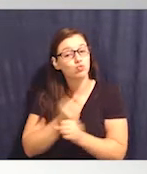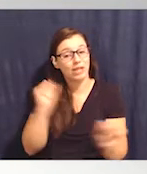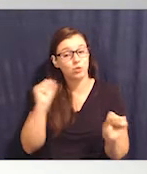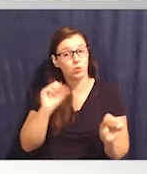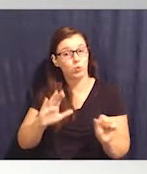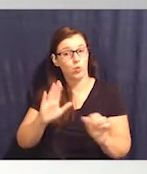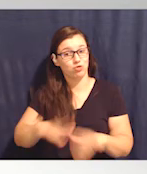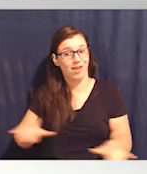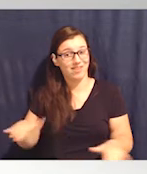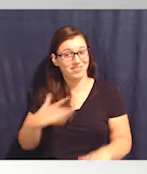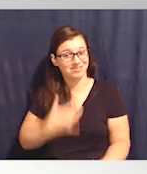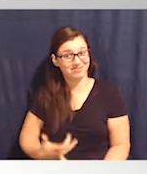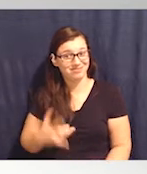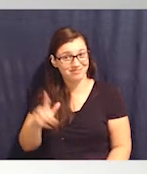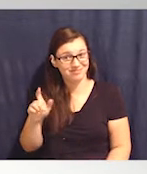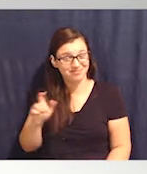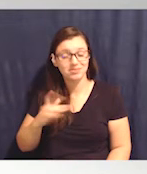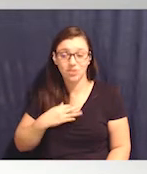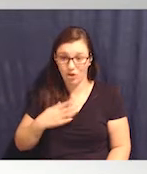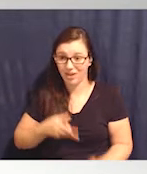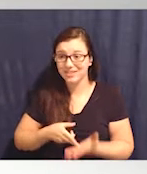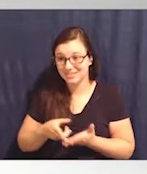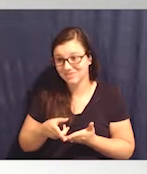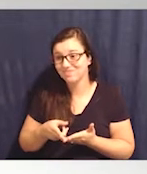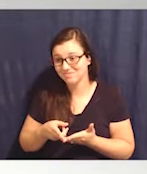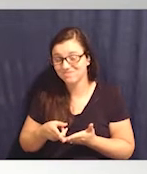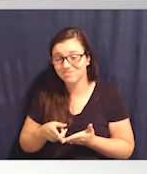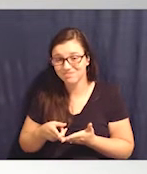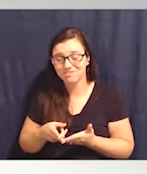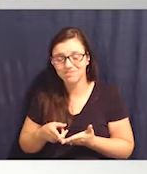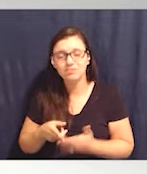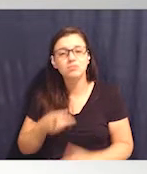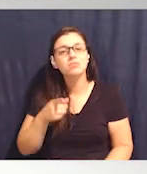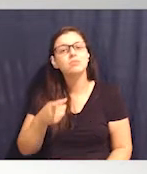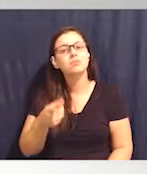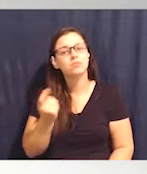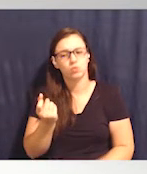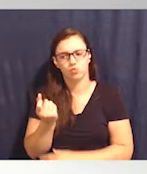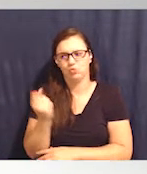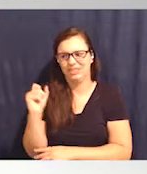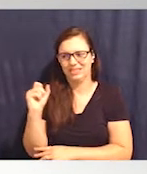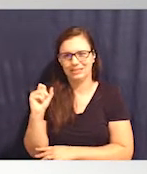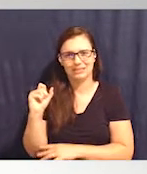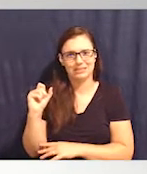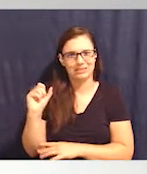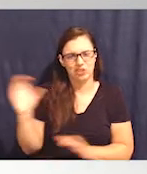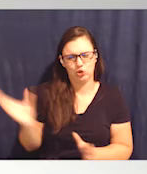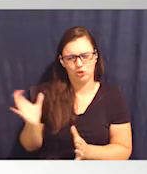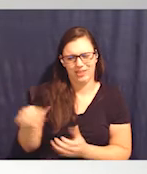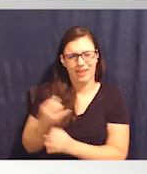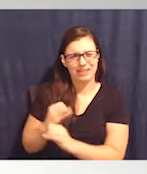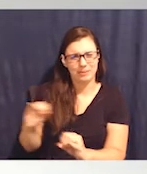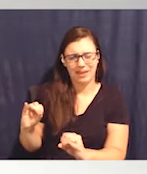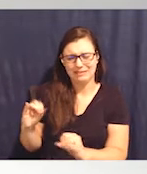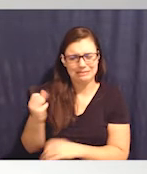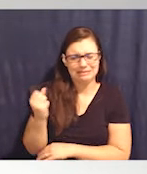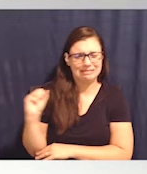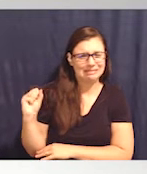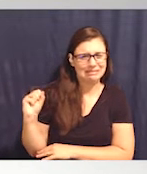Yeah. Do you resist encouraging independence? Anybody? Some?